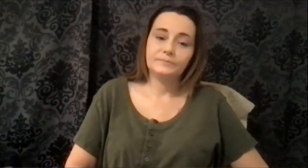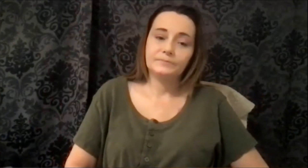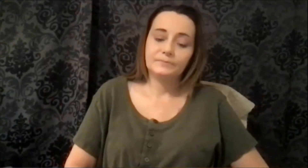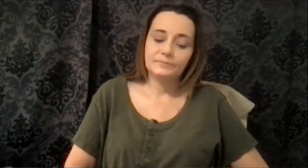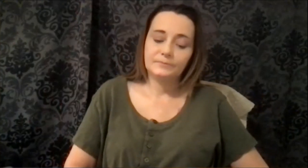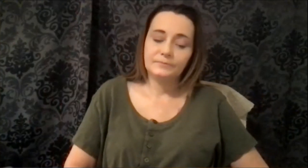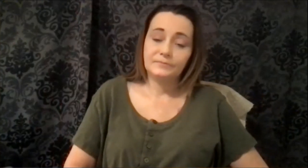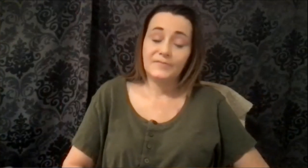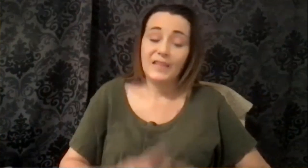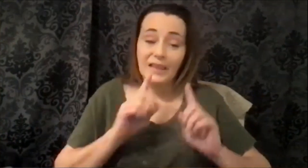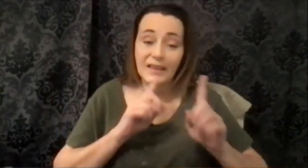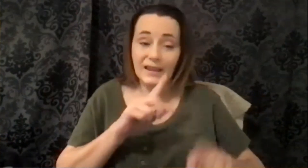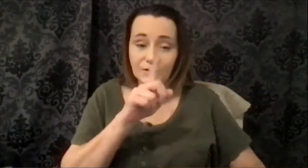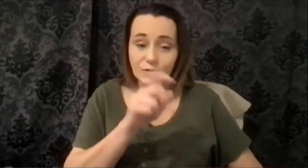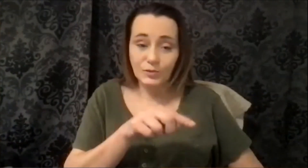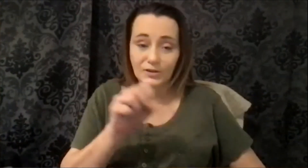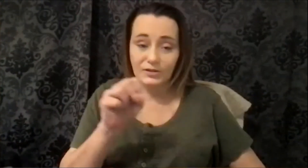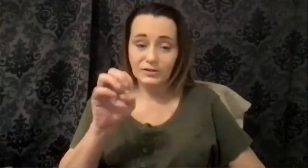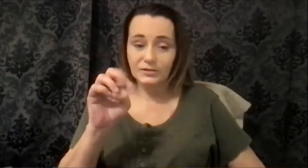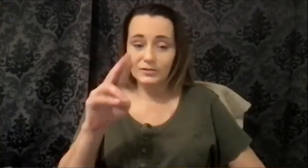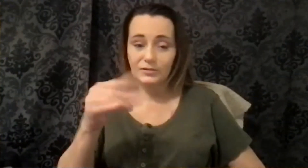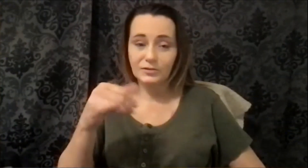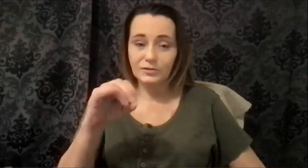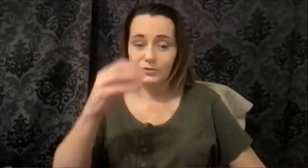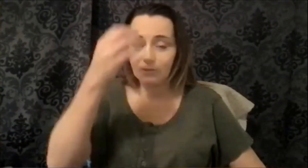Okay, does that answer your question, Sergio?